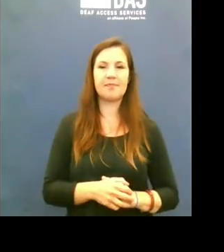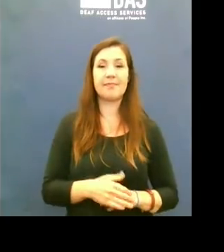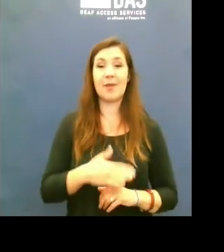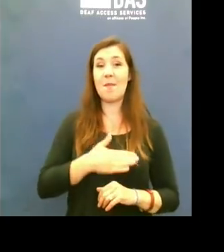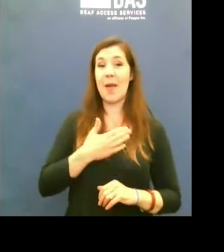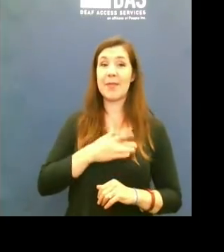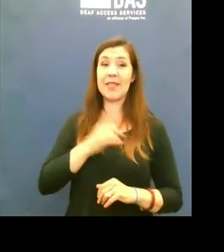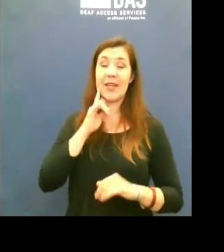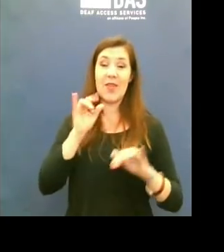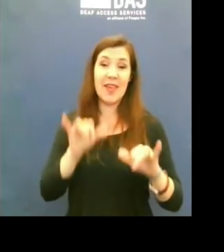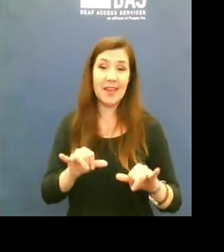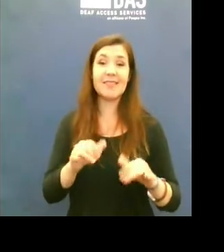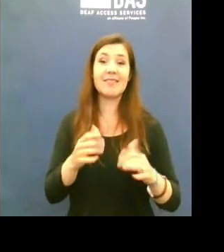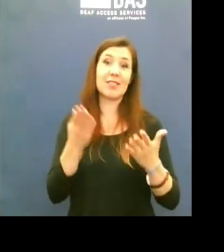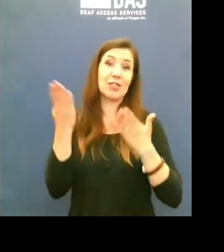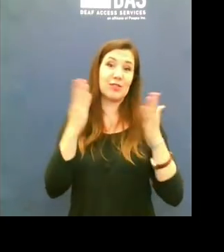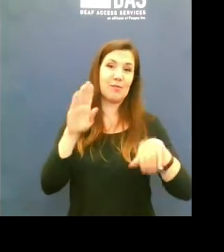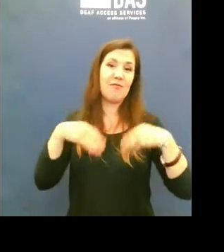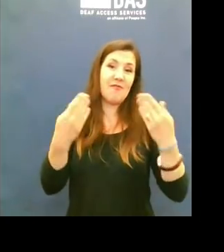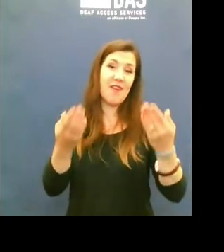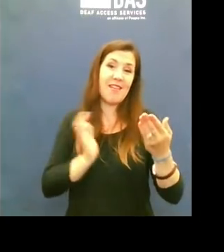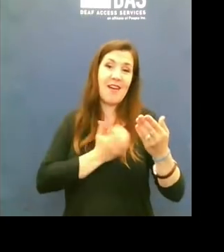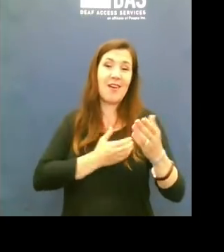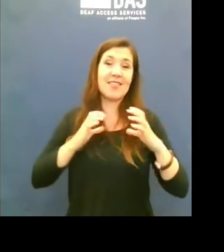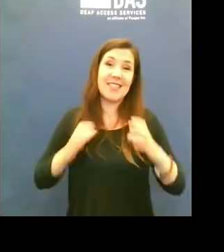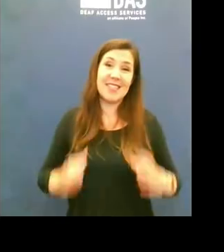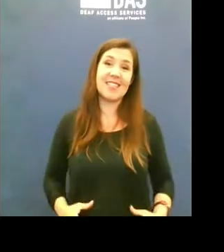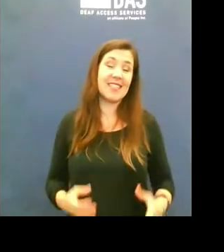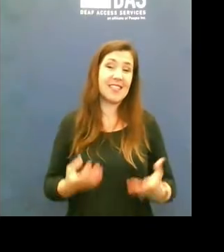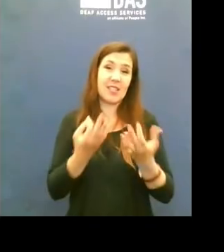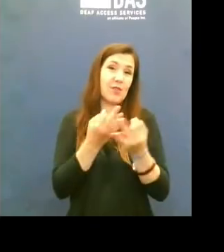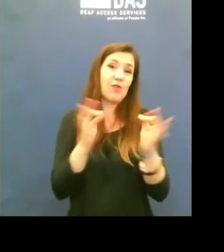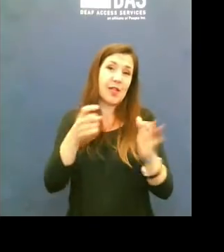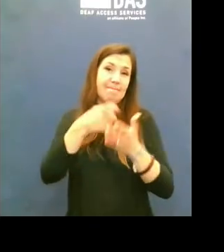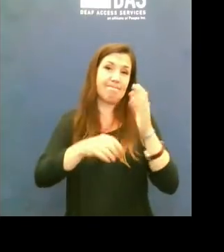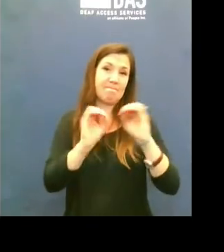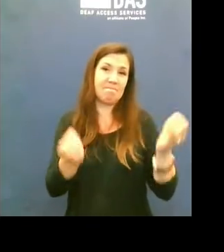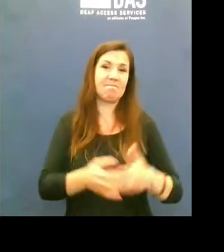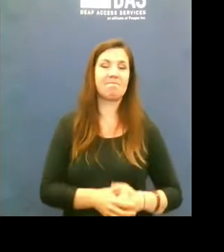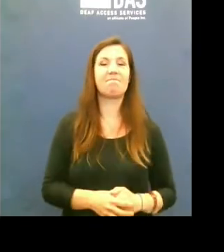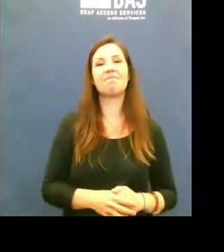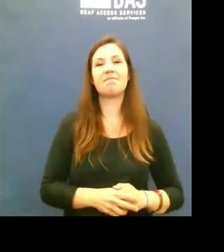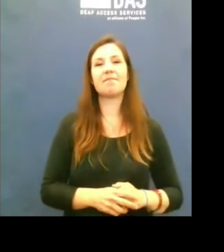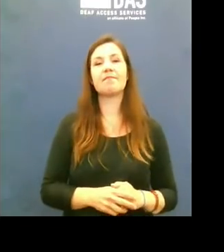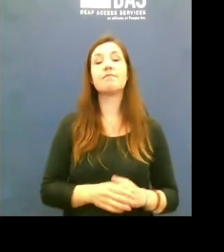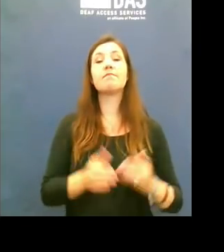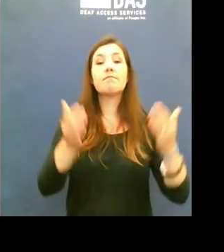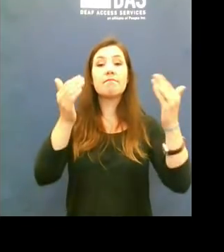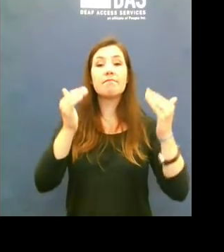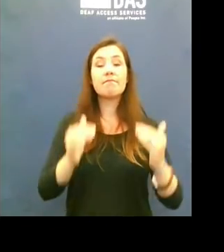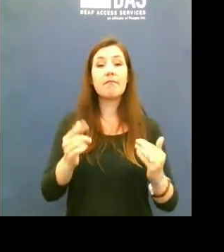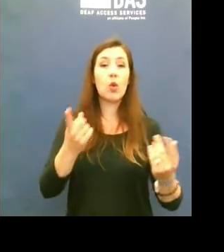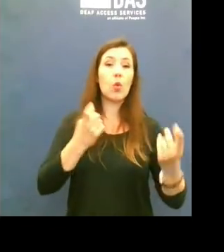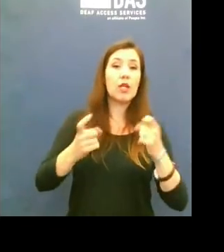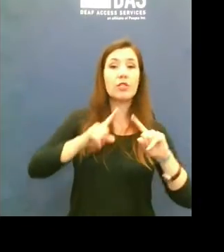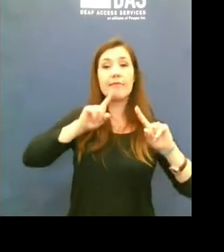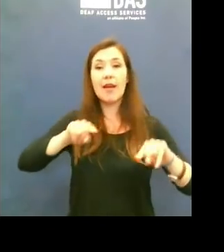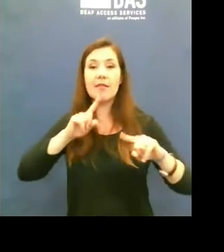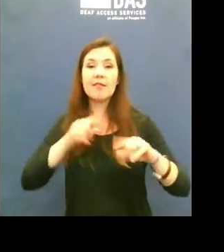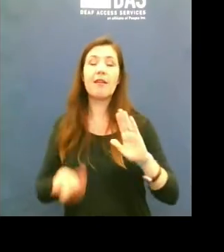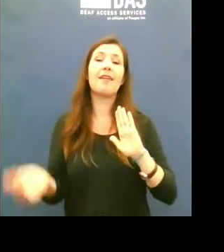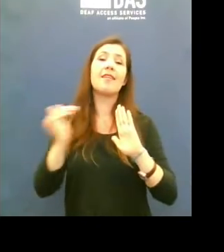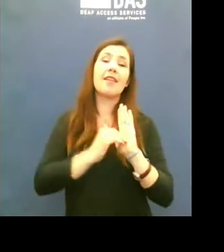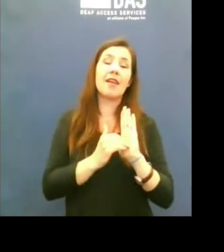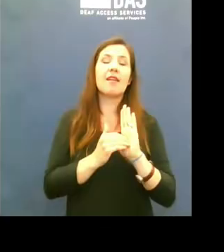glad to hear that. It's a service that we're providing to our citizens, and it is free. And that opens up to questions and answers. Once again, I just want